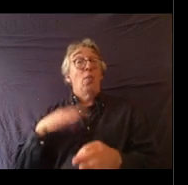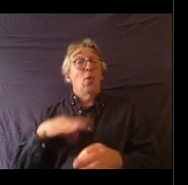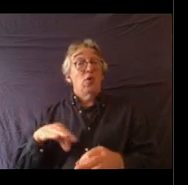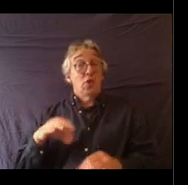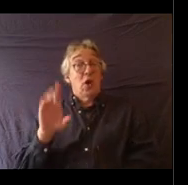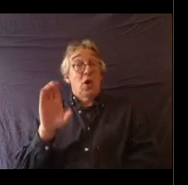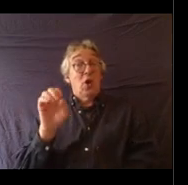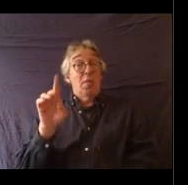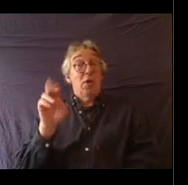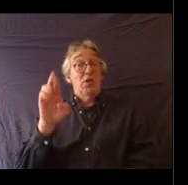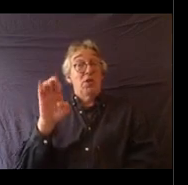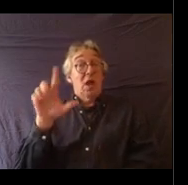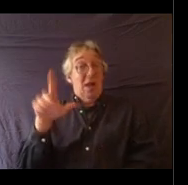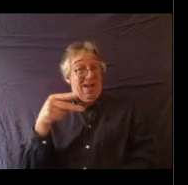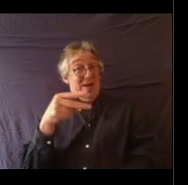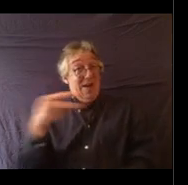content?